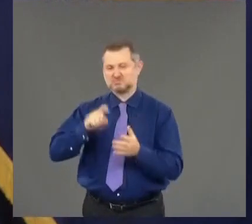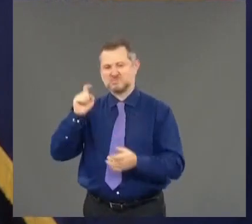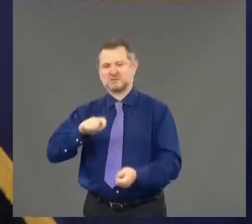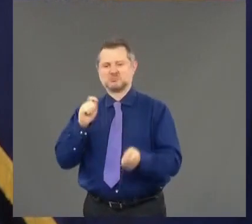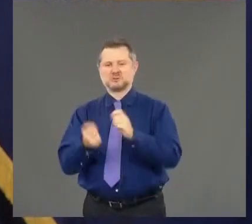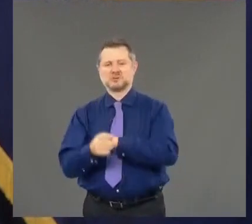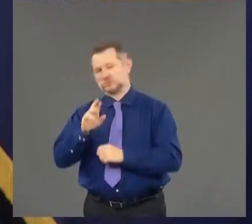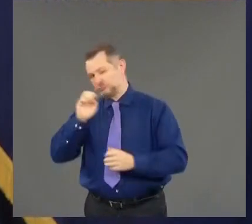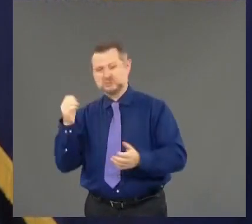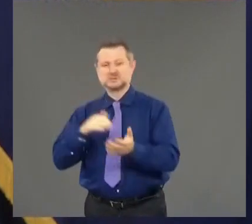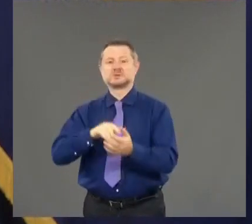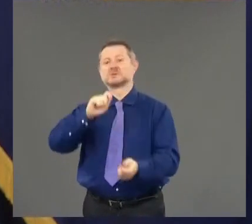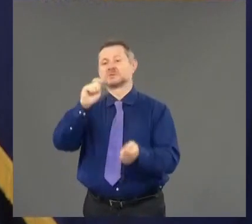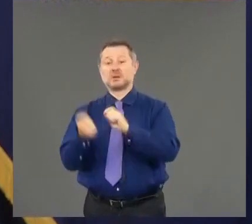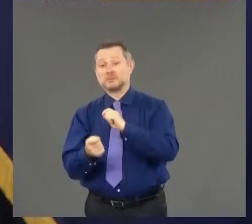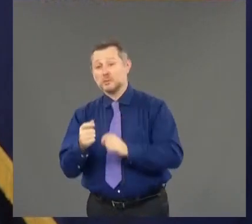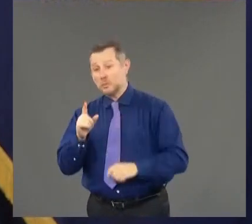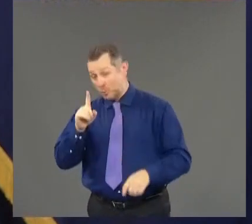Is that the redesign?